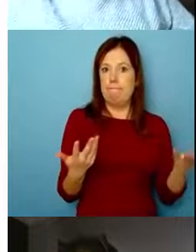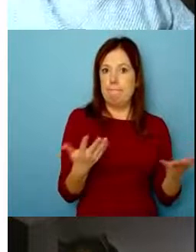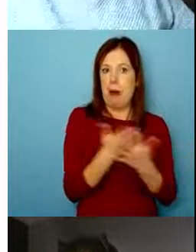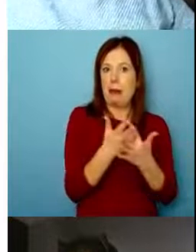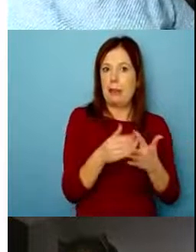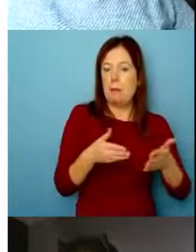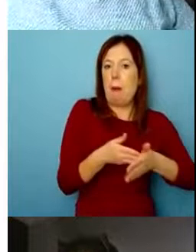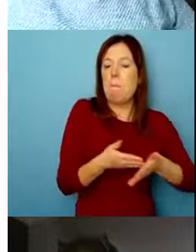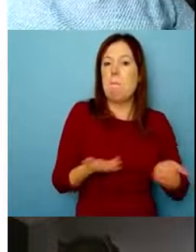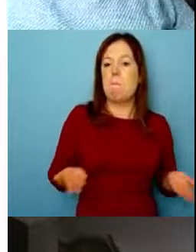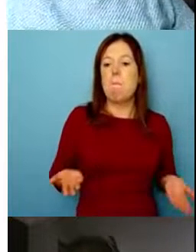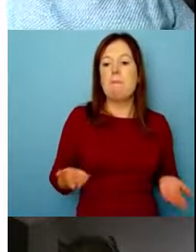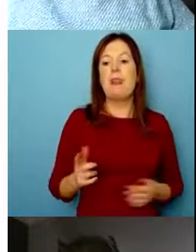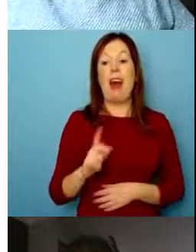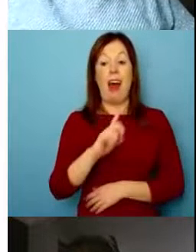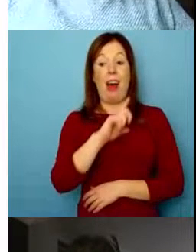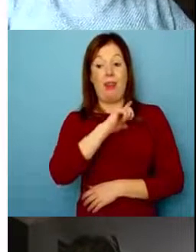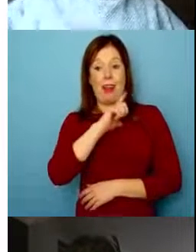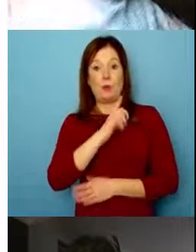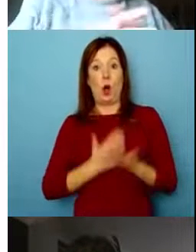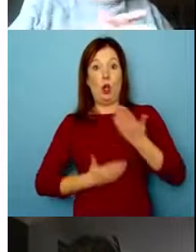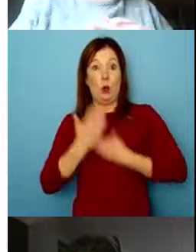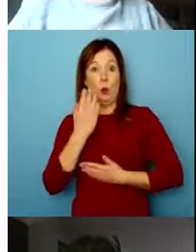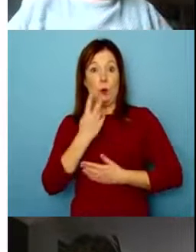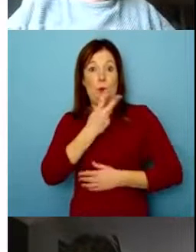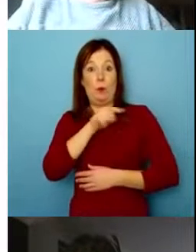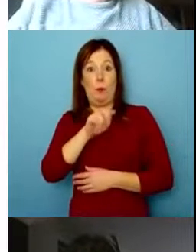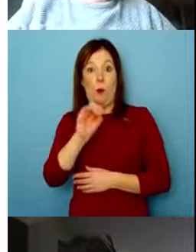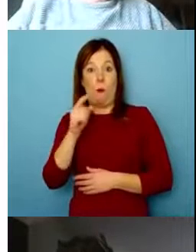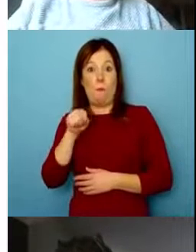that's going to try and help improve this situation.